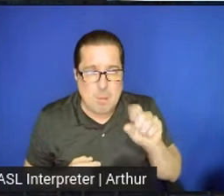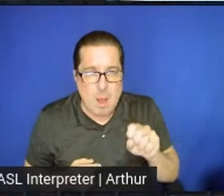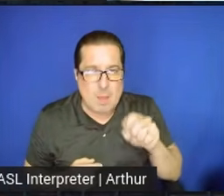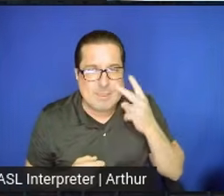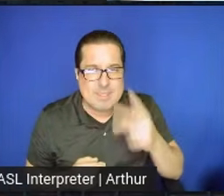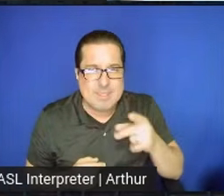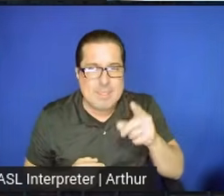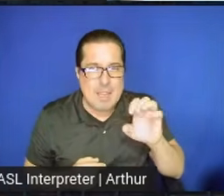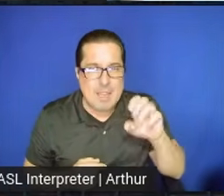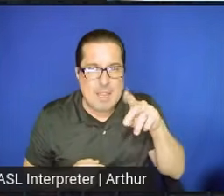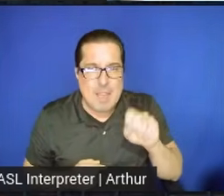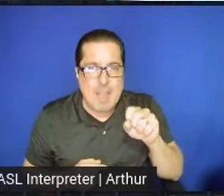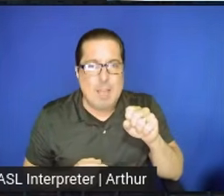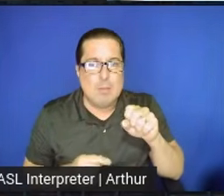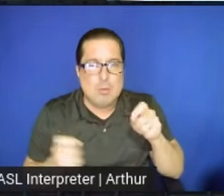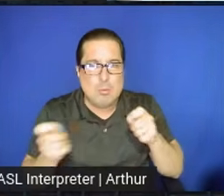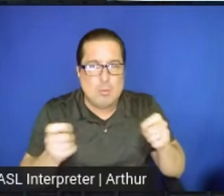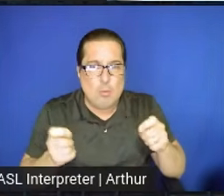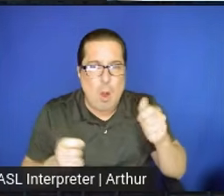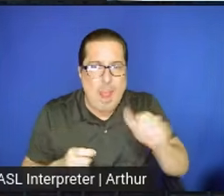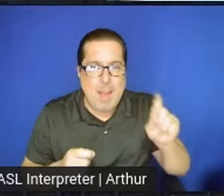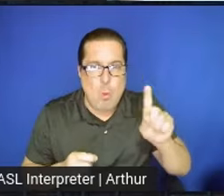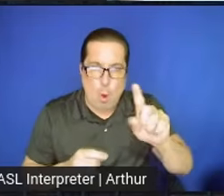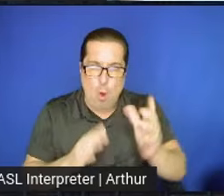there running.